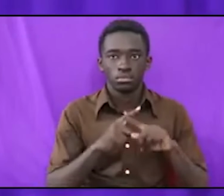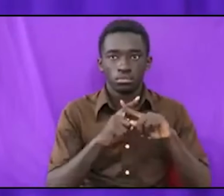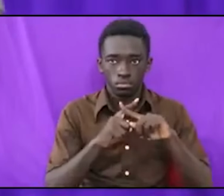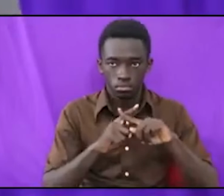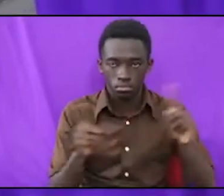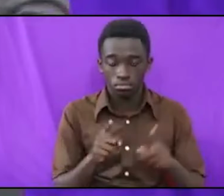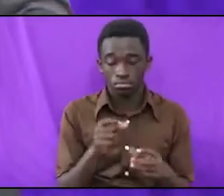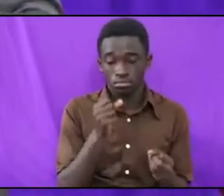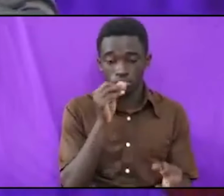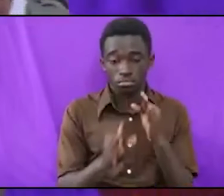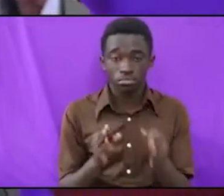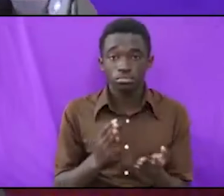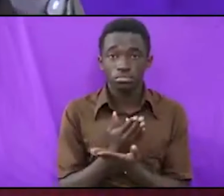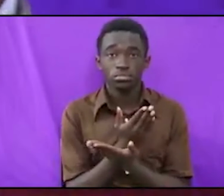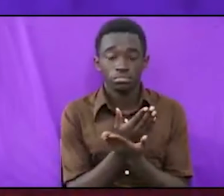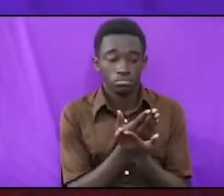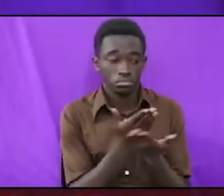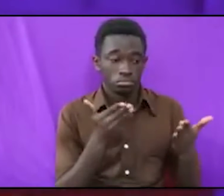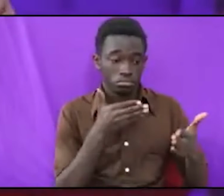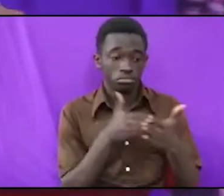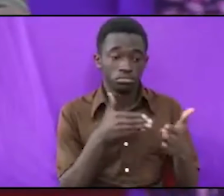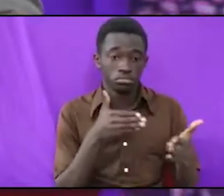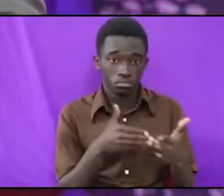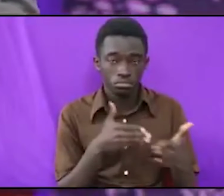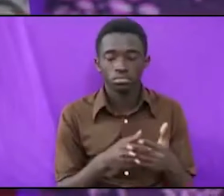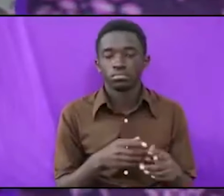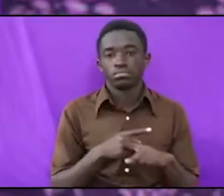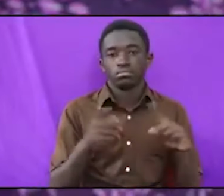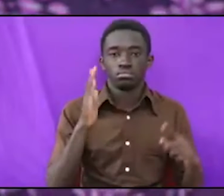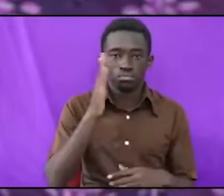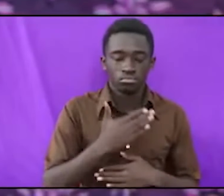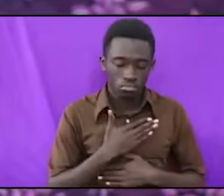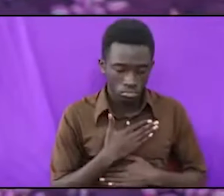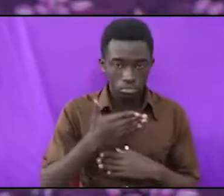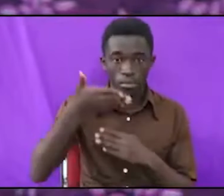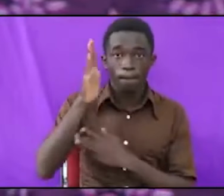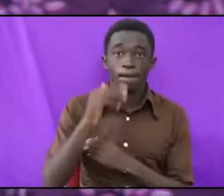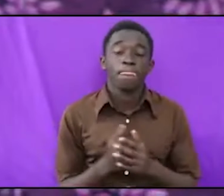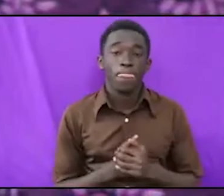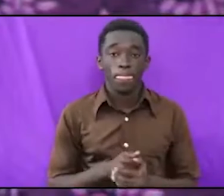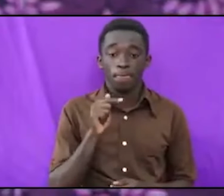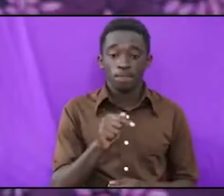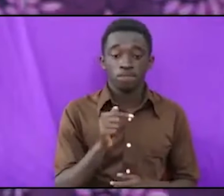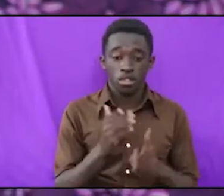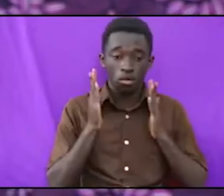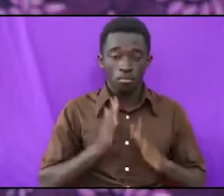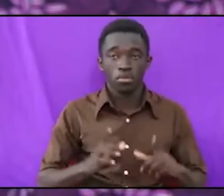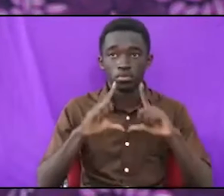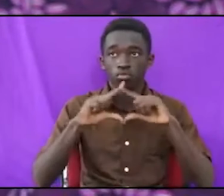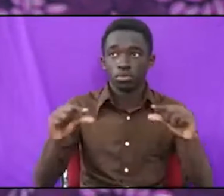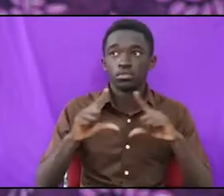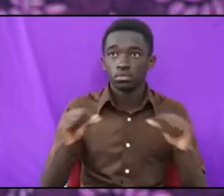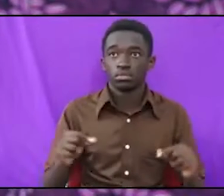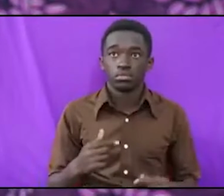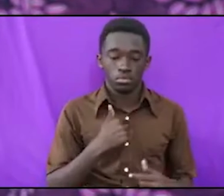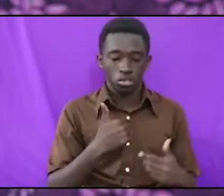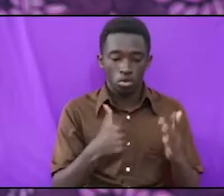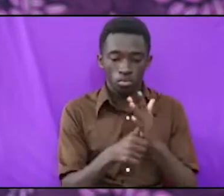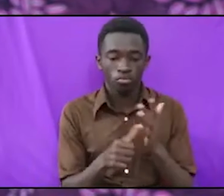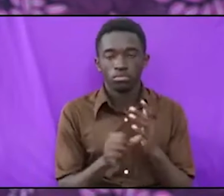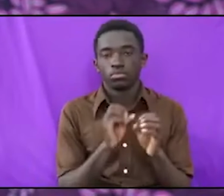even if they reject, I will still honor God. So he goes to the man, and this person tells him, I have no problem as a